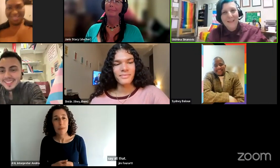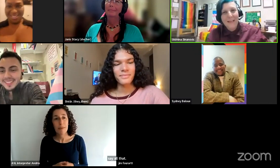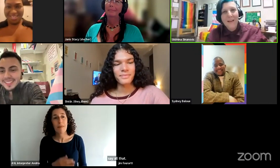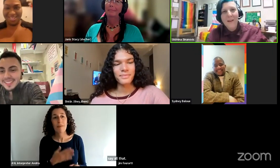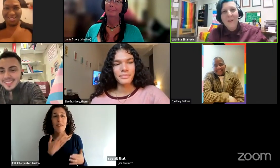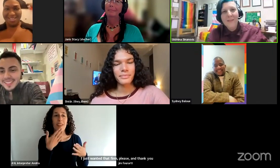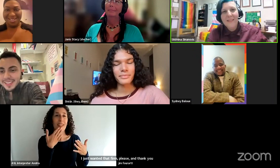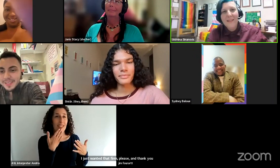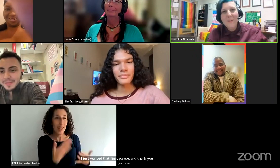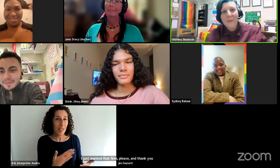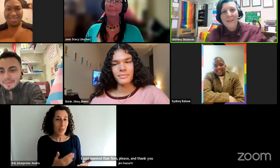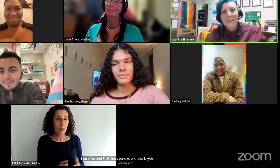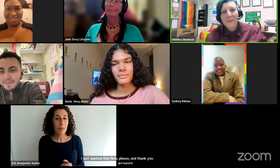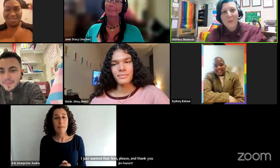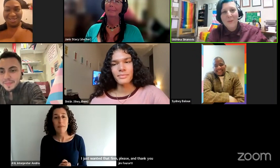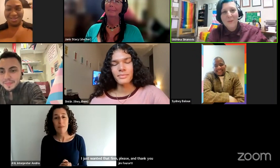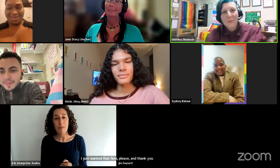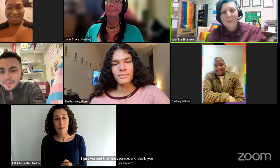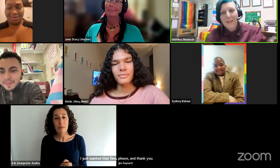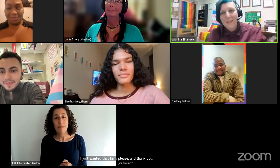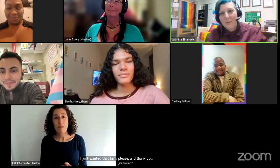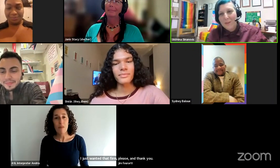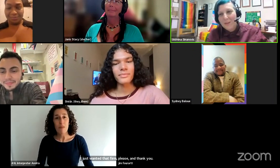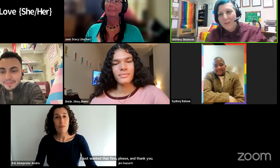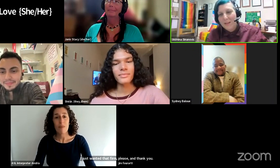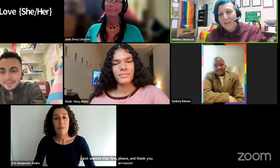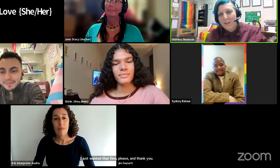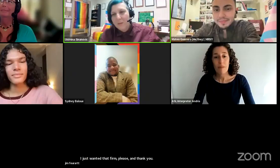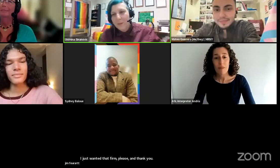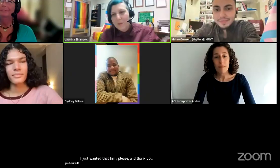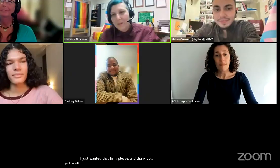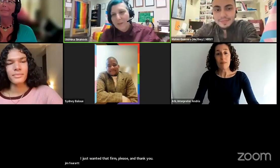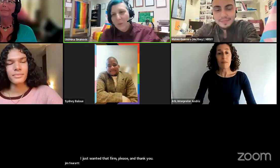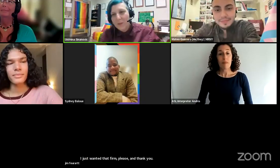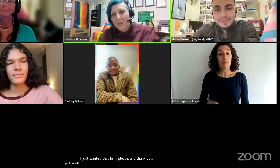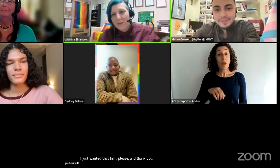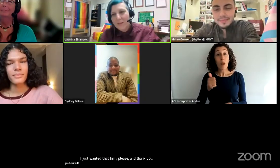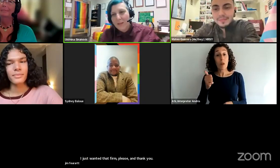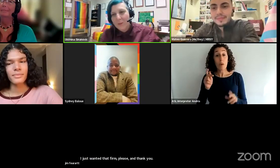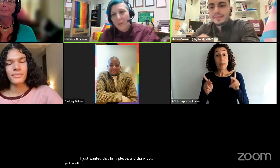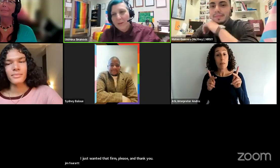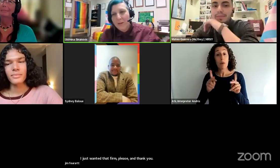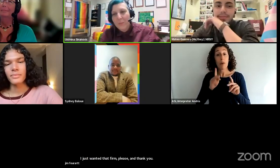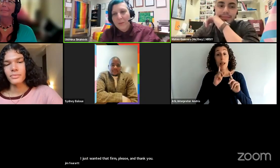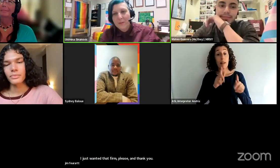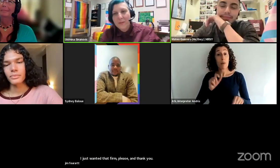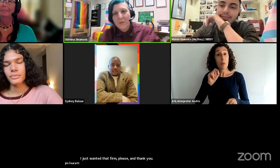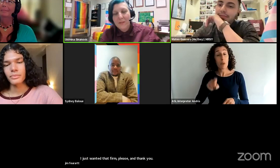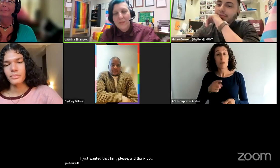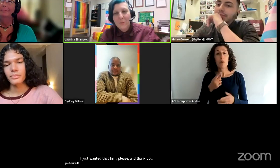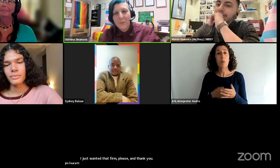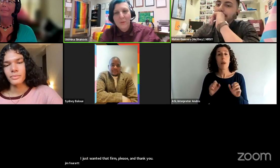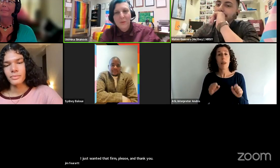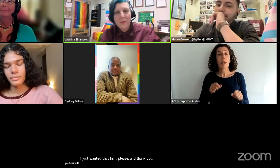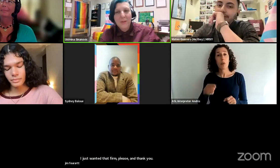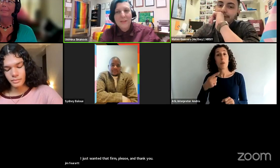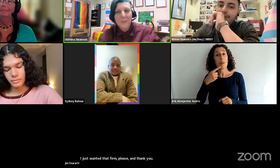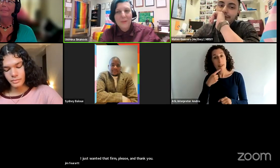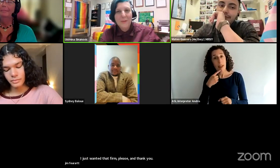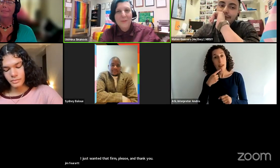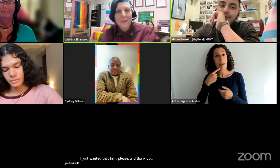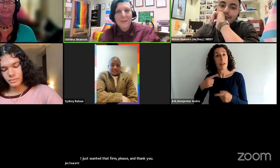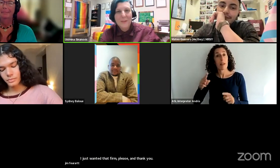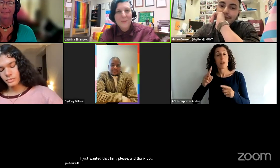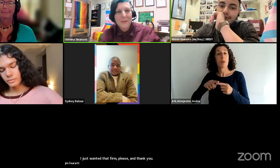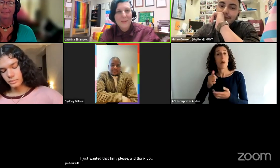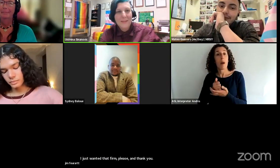Thank you. Did anybody else want to take the question? The question is, what can you say to better help others understand you and your journey